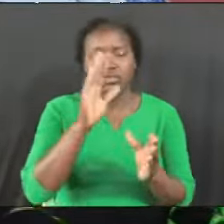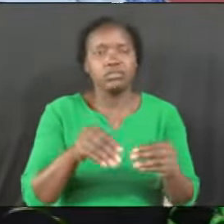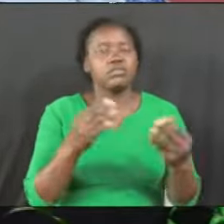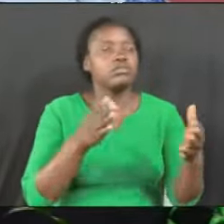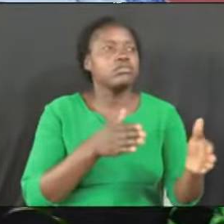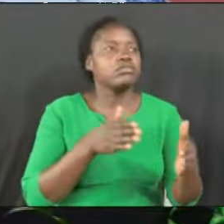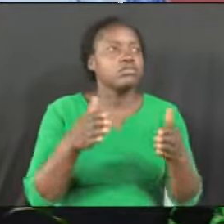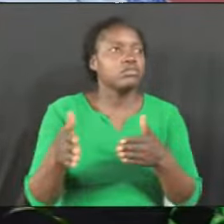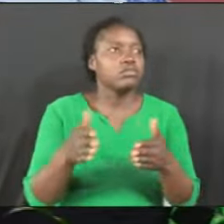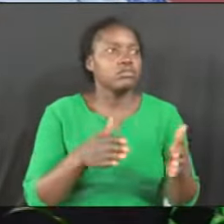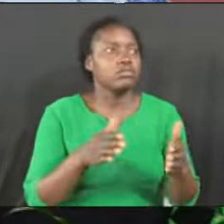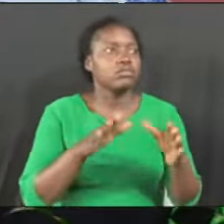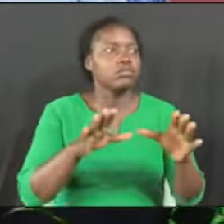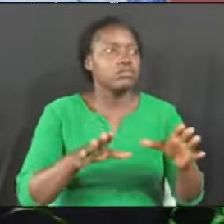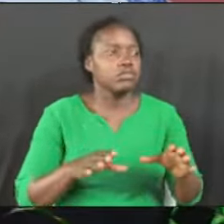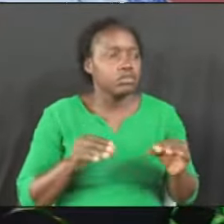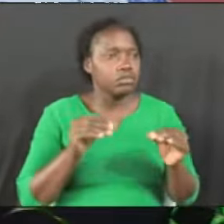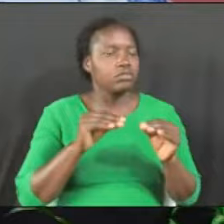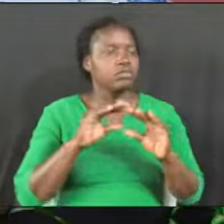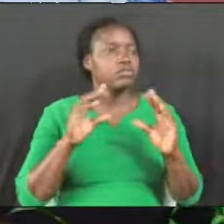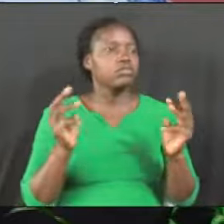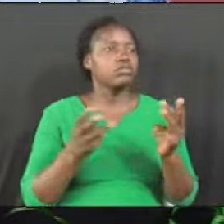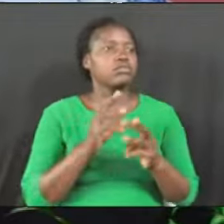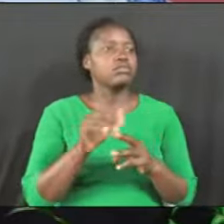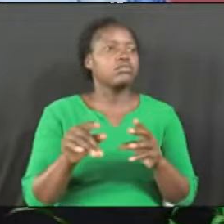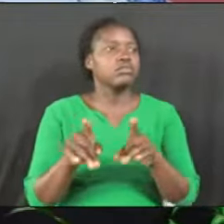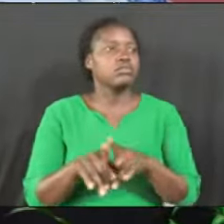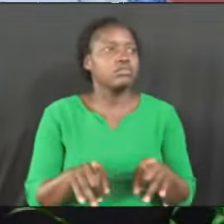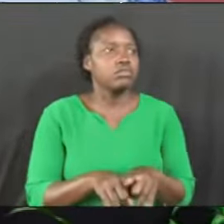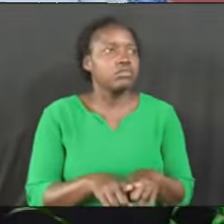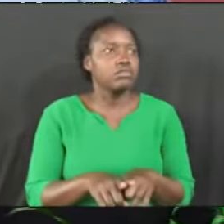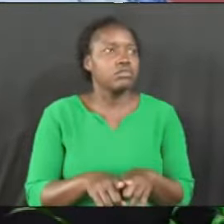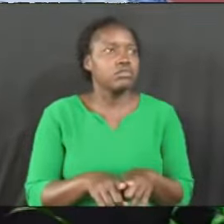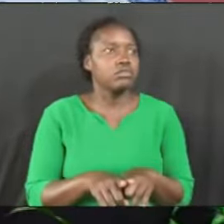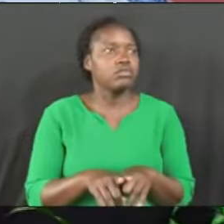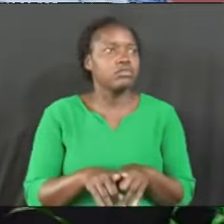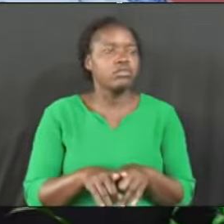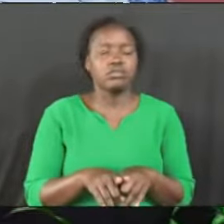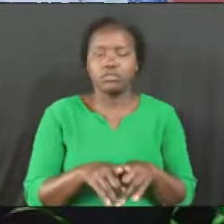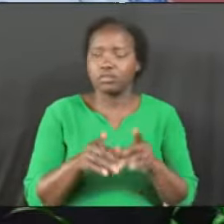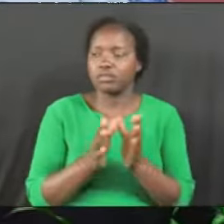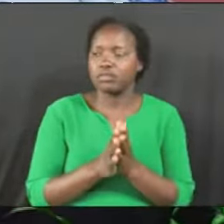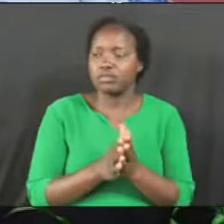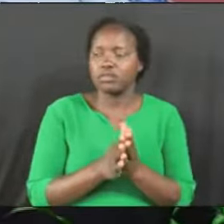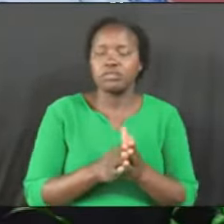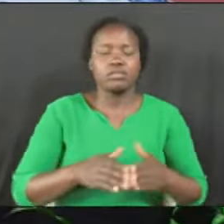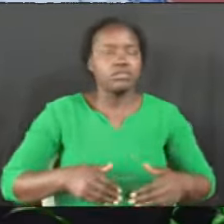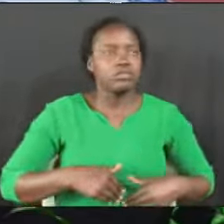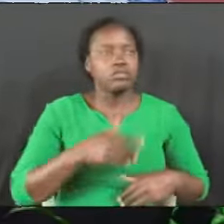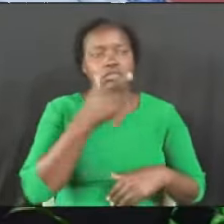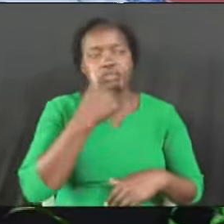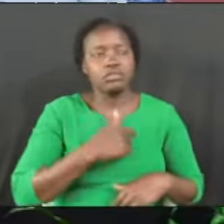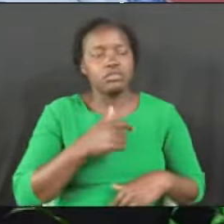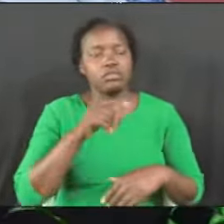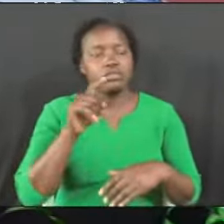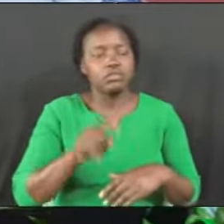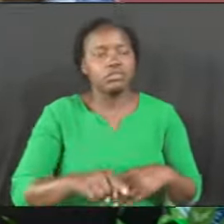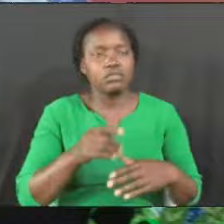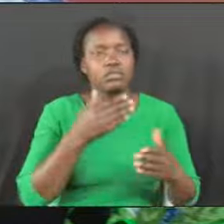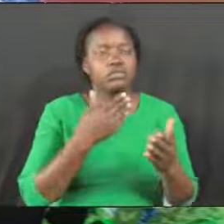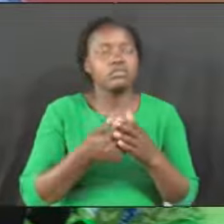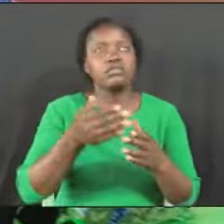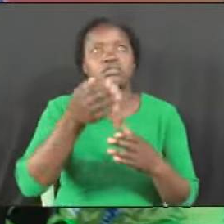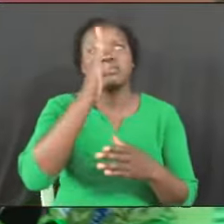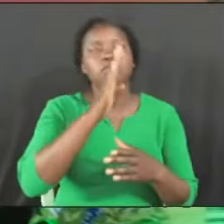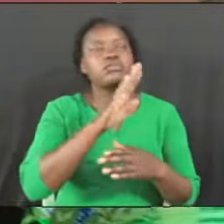have received over the world, even at a moderately young age. I thank God for all the